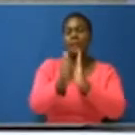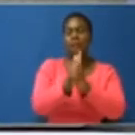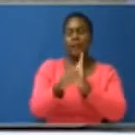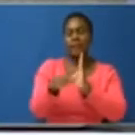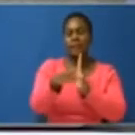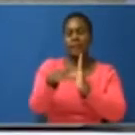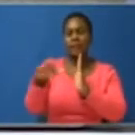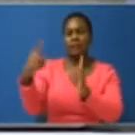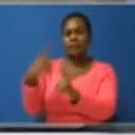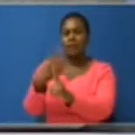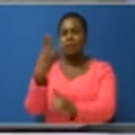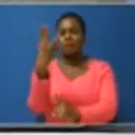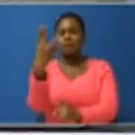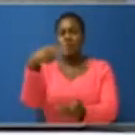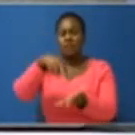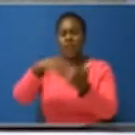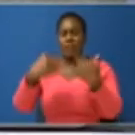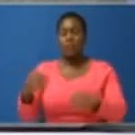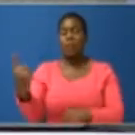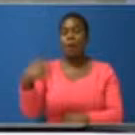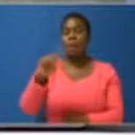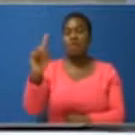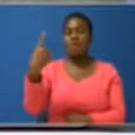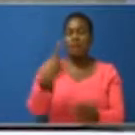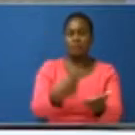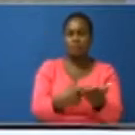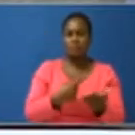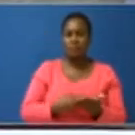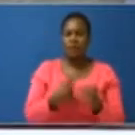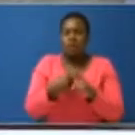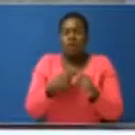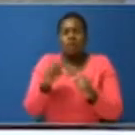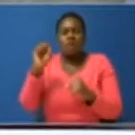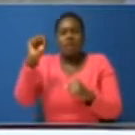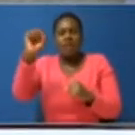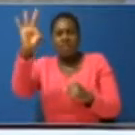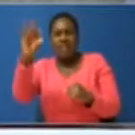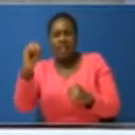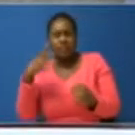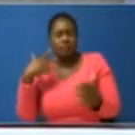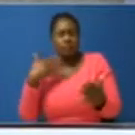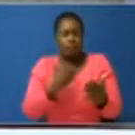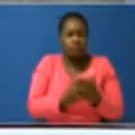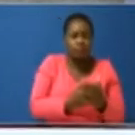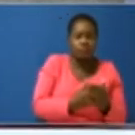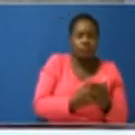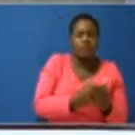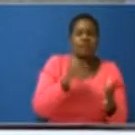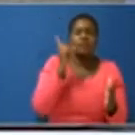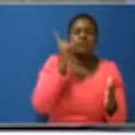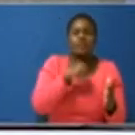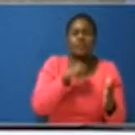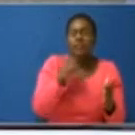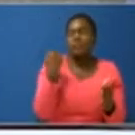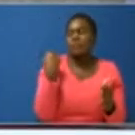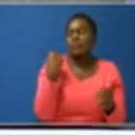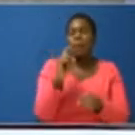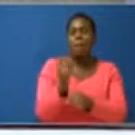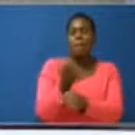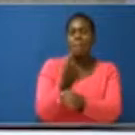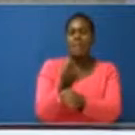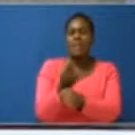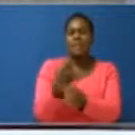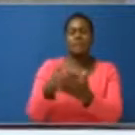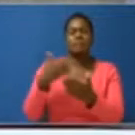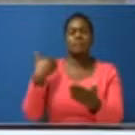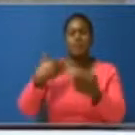field those are the four candidates that showed up for the first debate that's run from about 5 30 p.m to and concluded a couple of minutes ago here at the